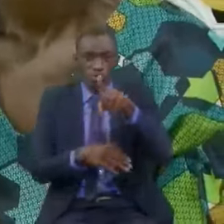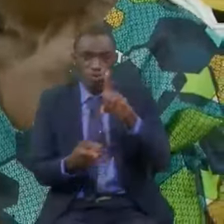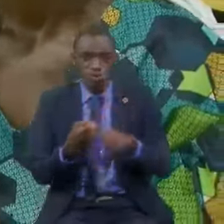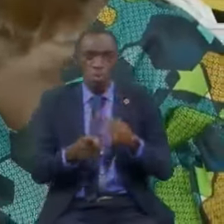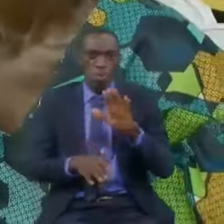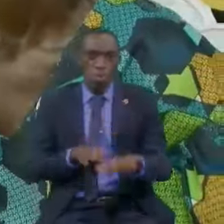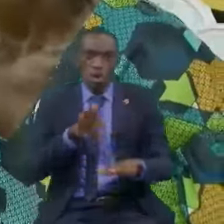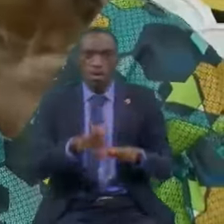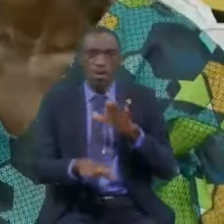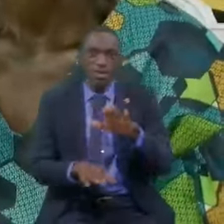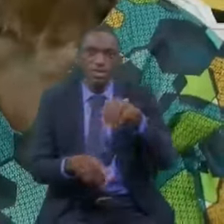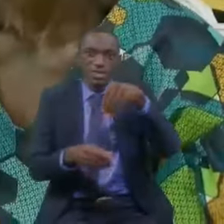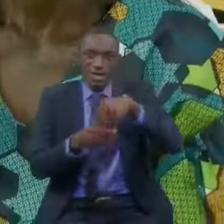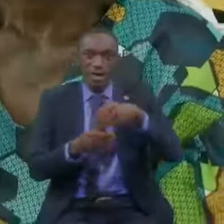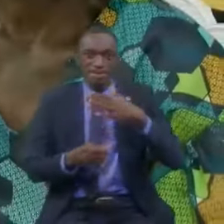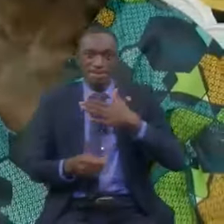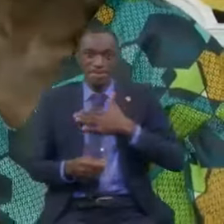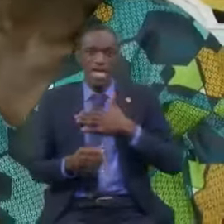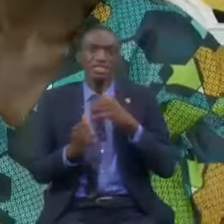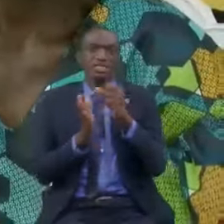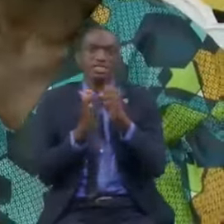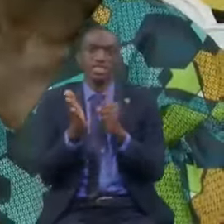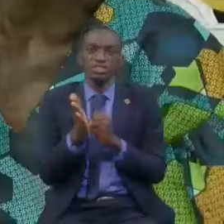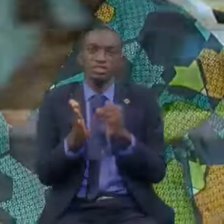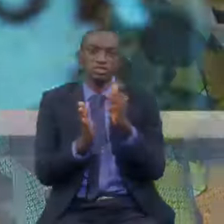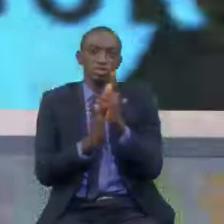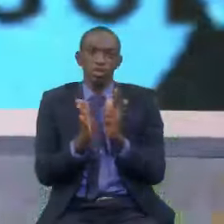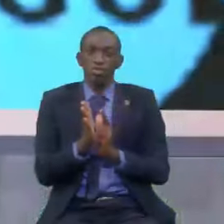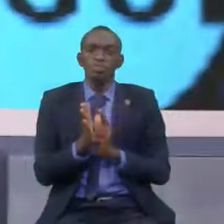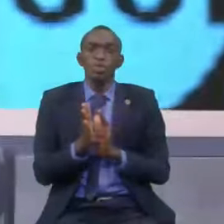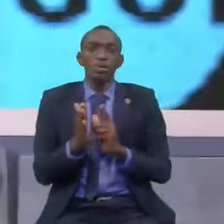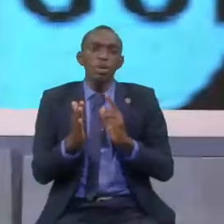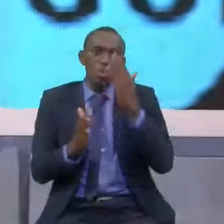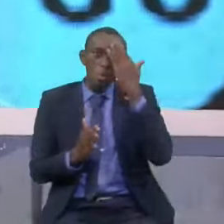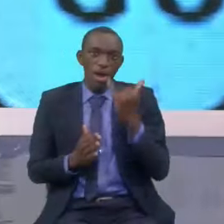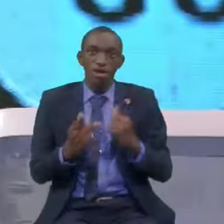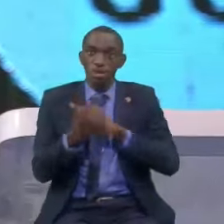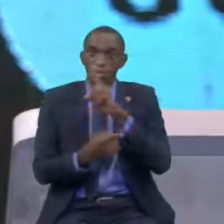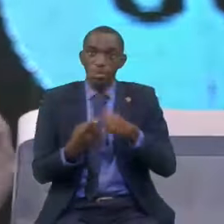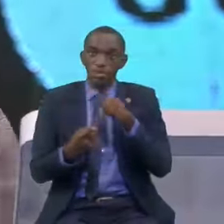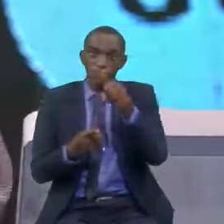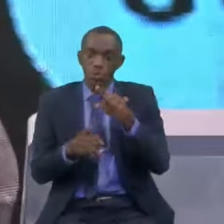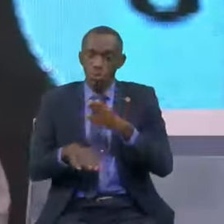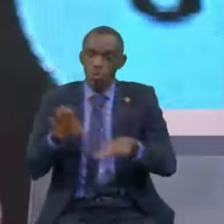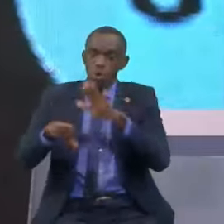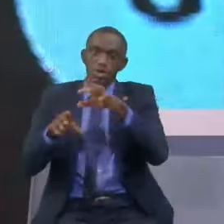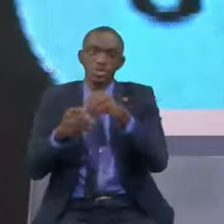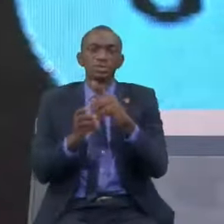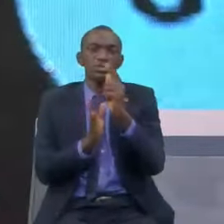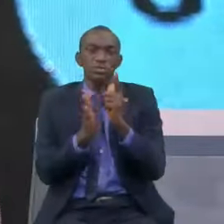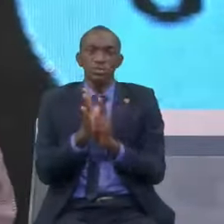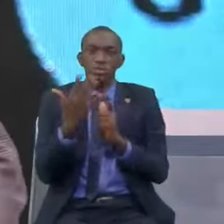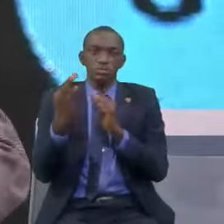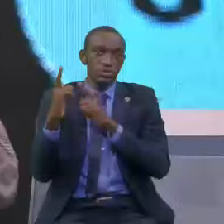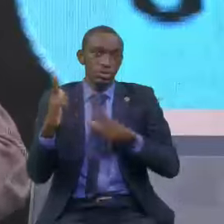my statutes. Why? Because when you walk in the statutes of the Lord, when you walk in the